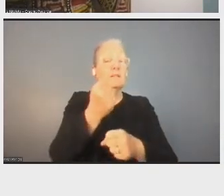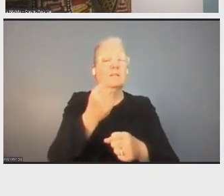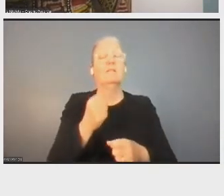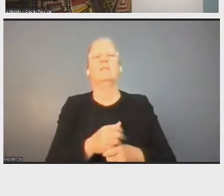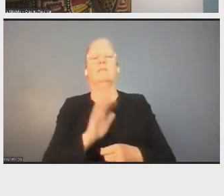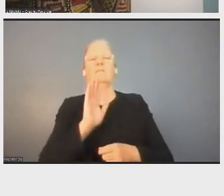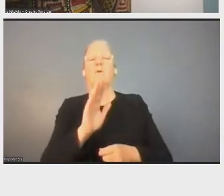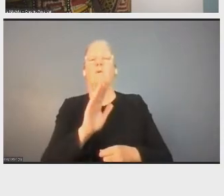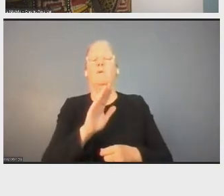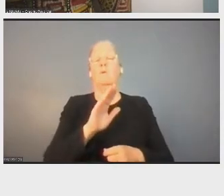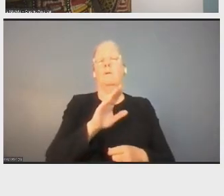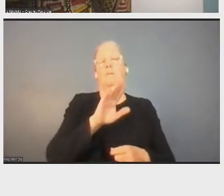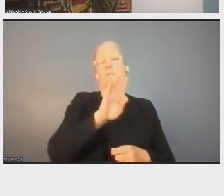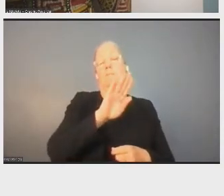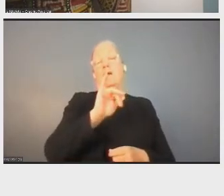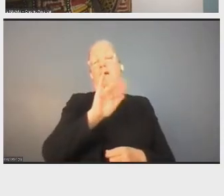this keeps